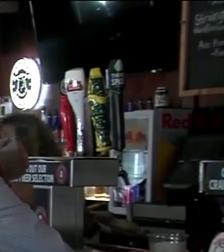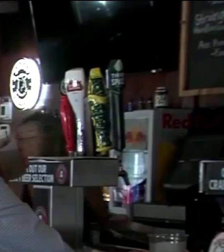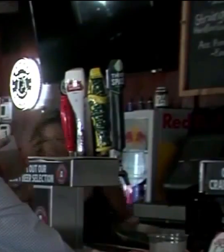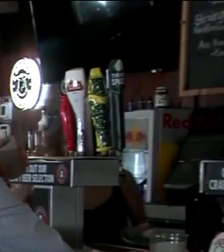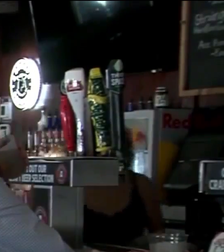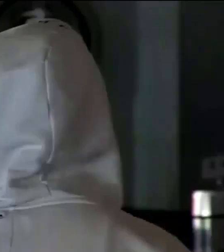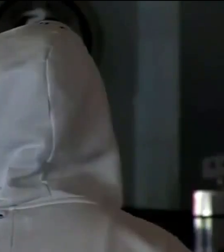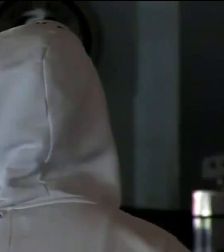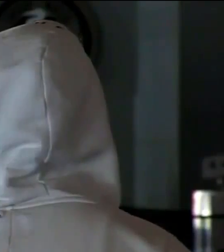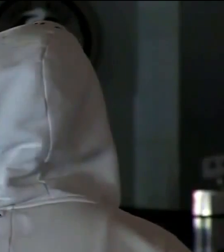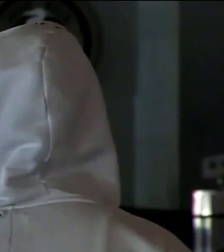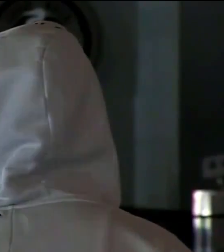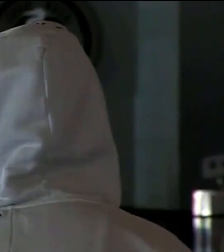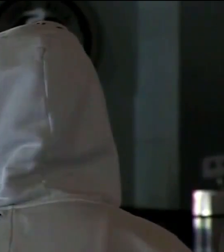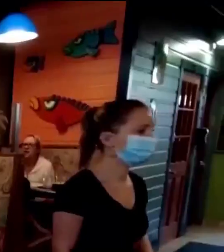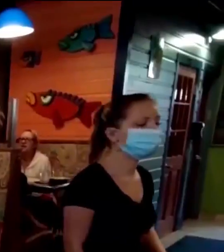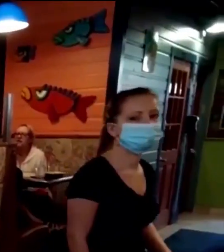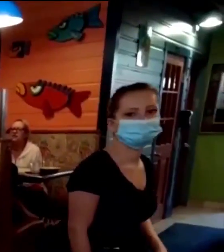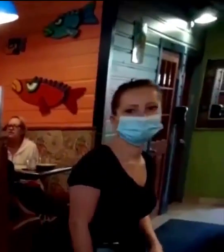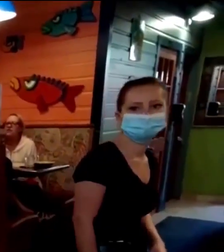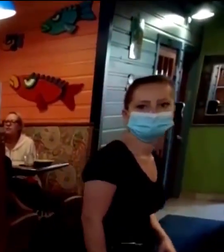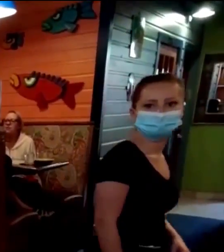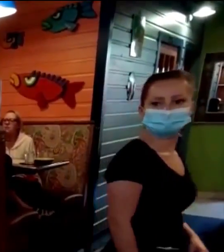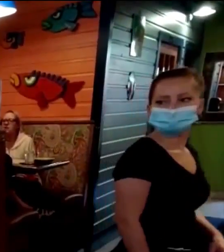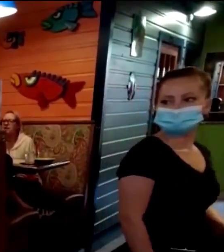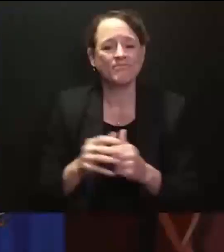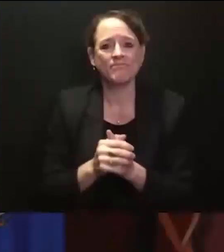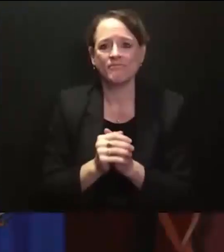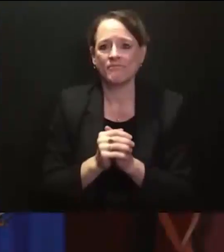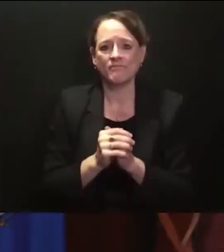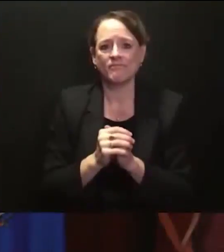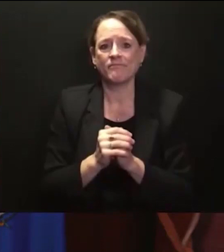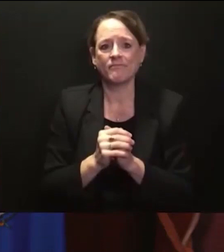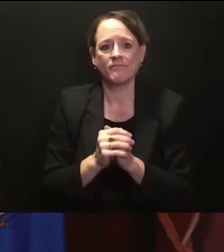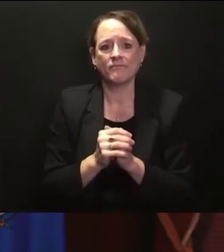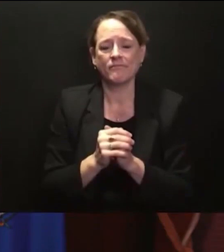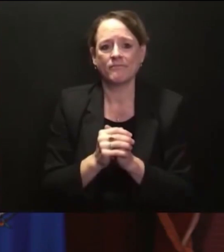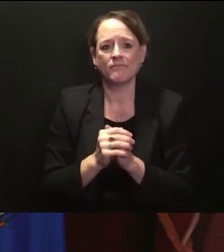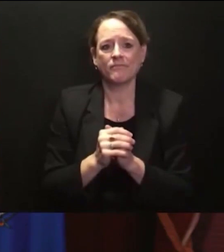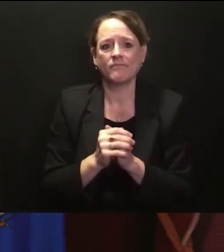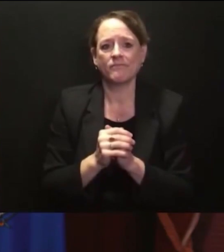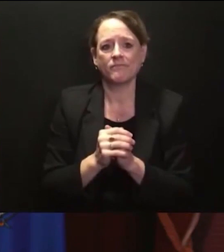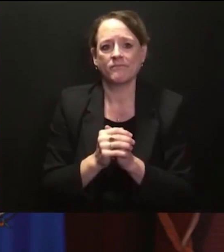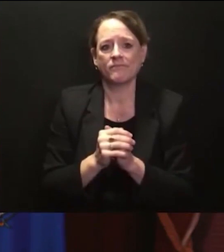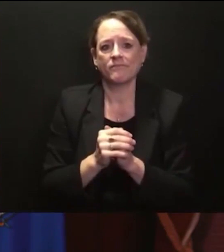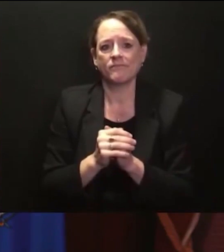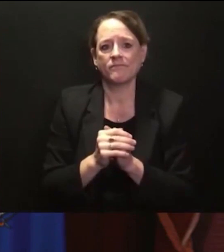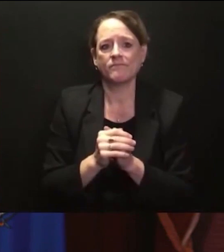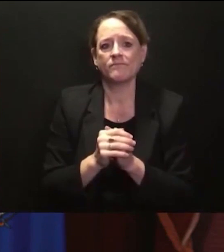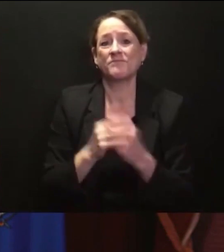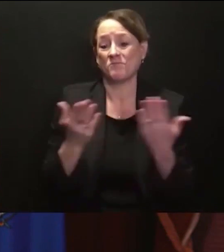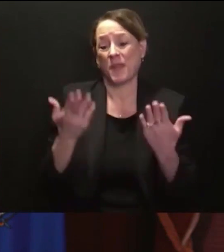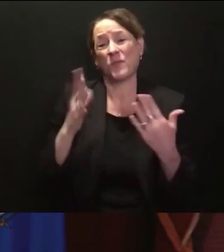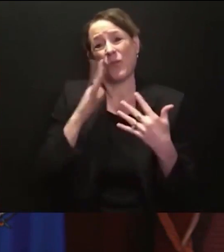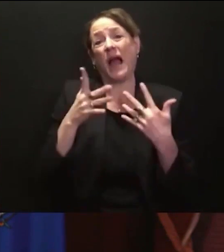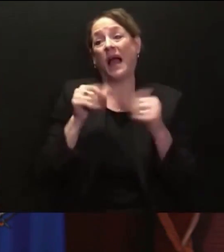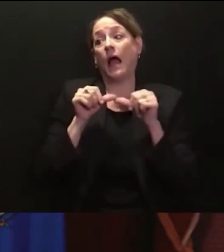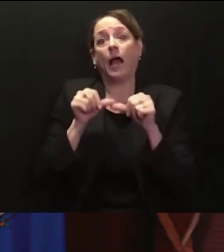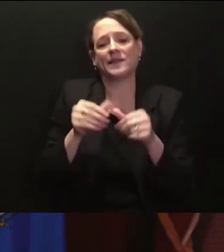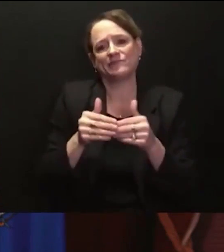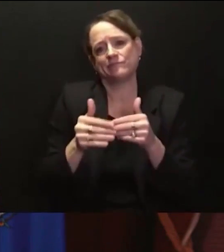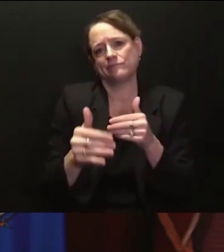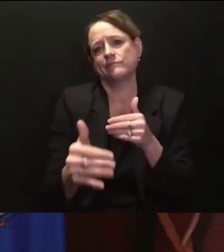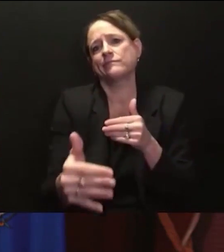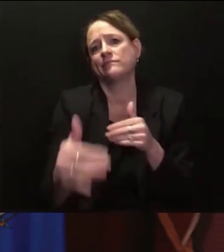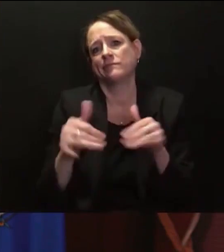stay-at-home advisory. It's not safe to go out. So please cancel the happy hours, the dinner